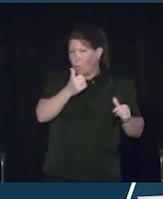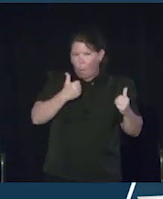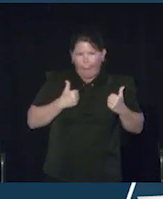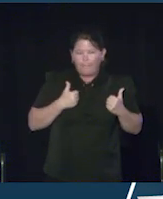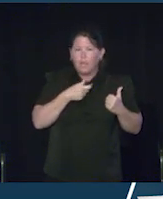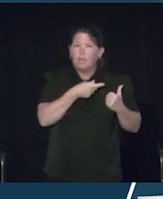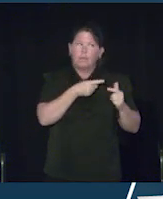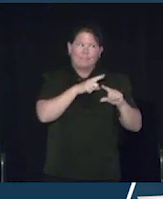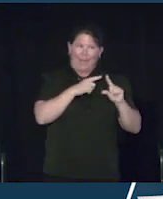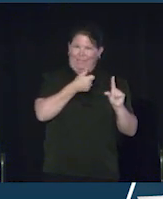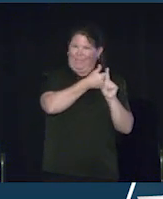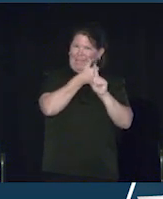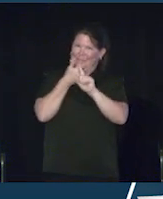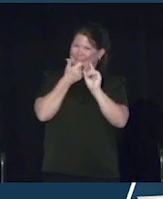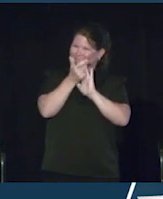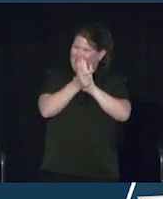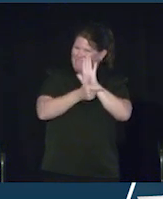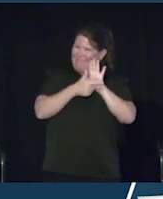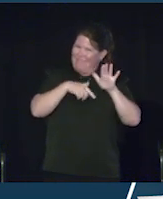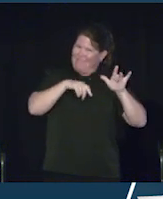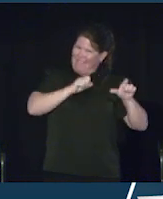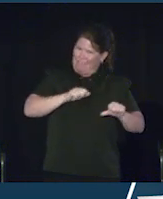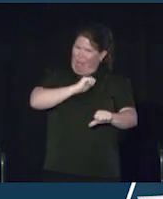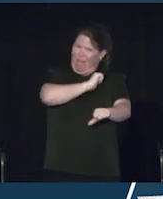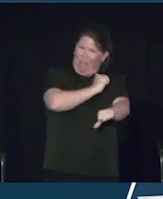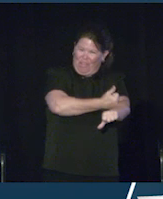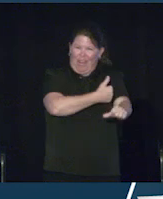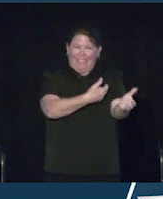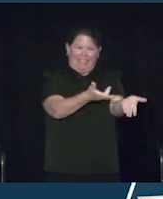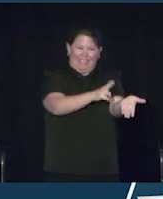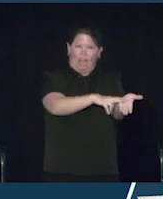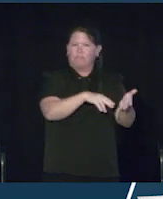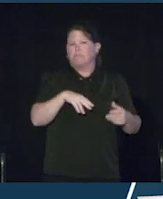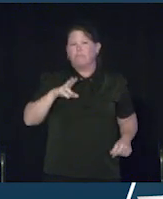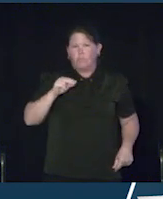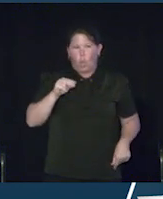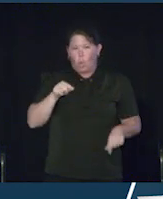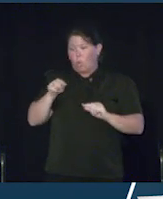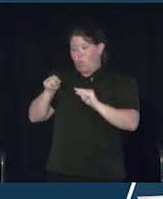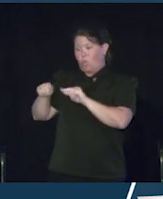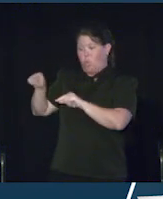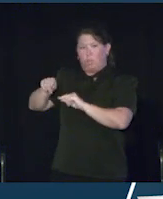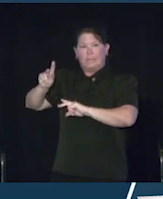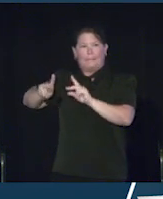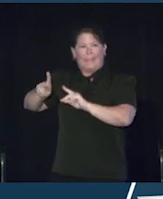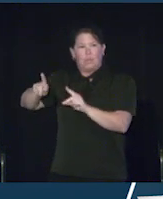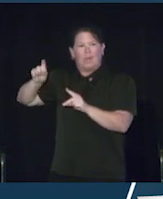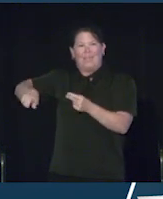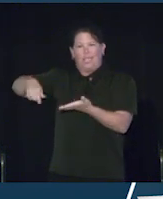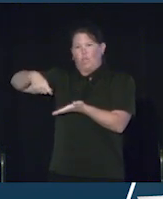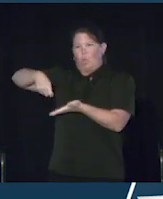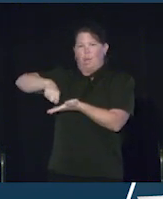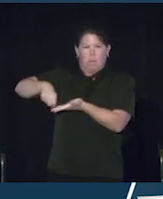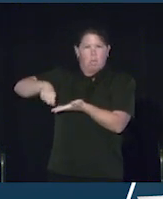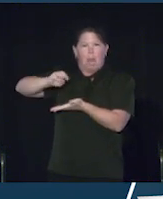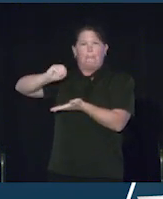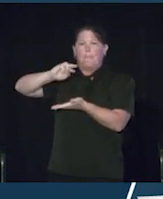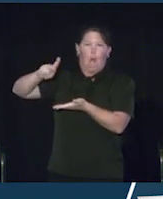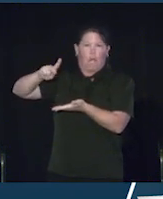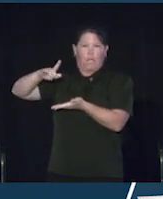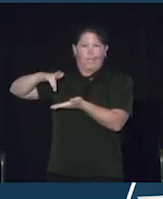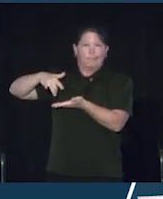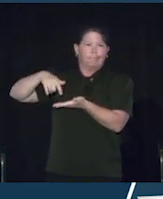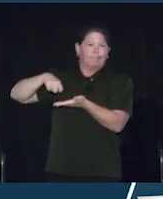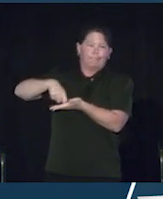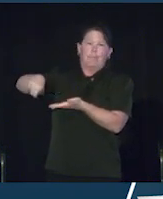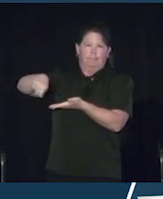the application, and someone else can witness that mark as being that of the individual, and that's perfectly fine. So once